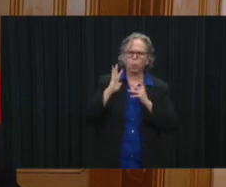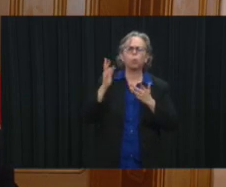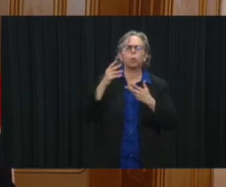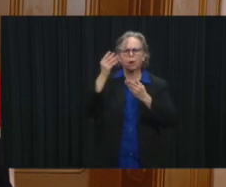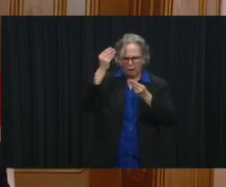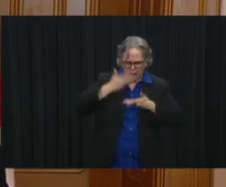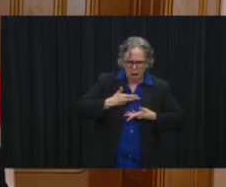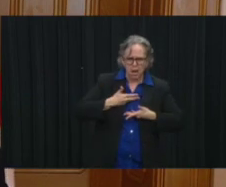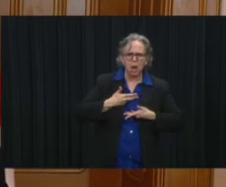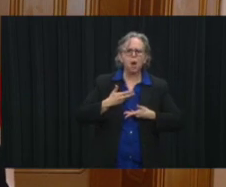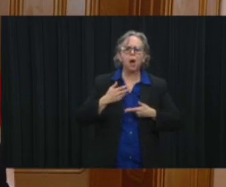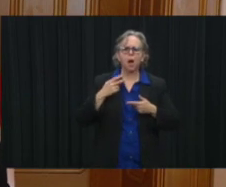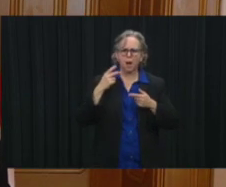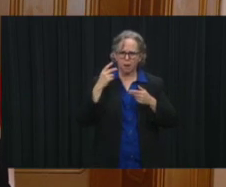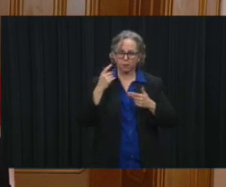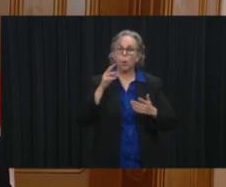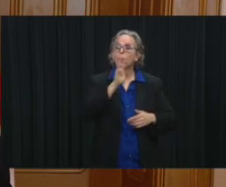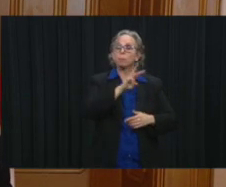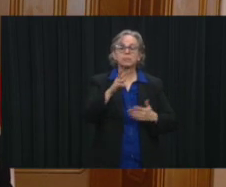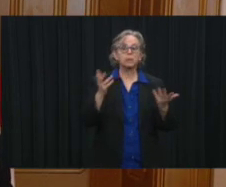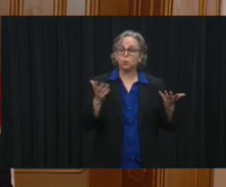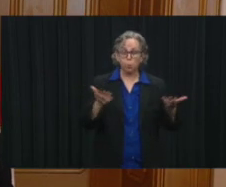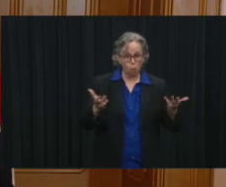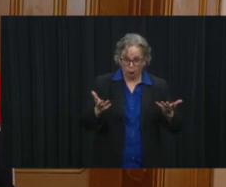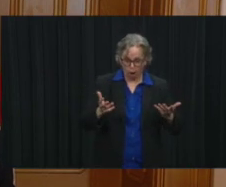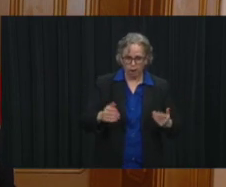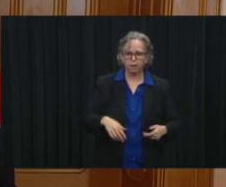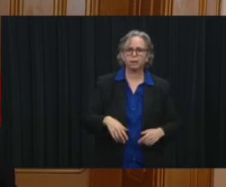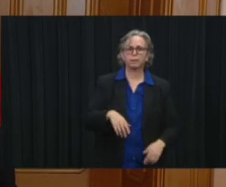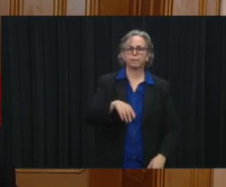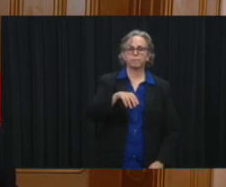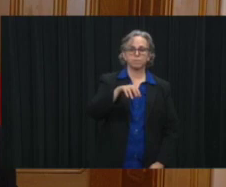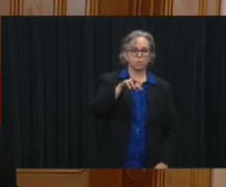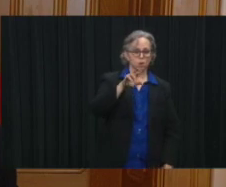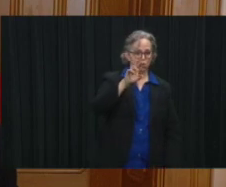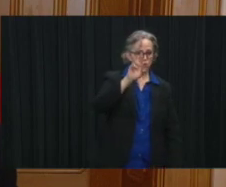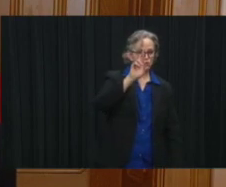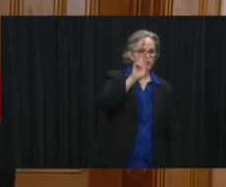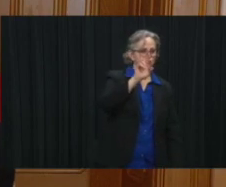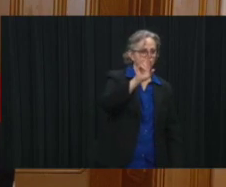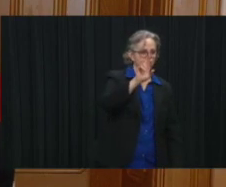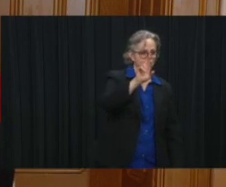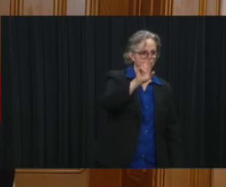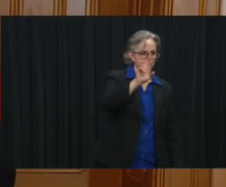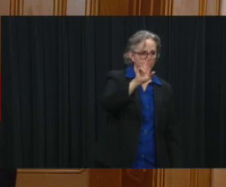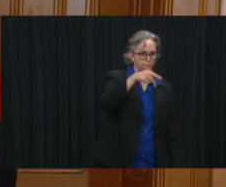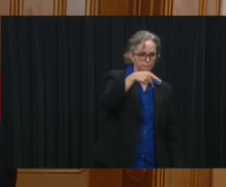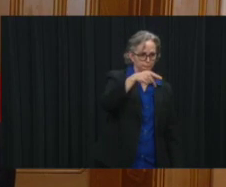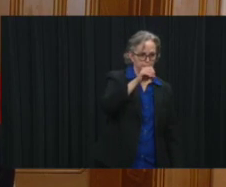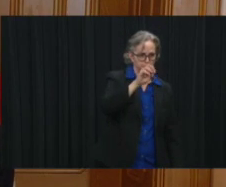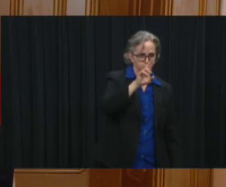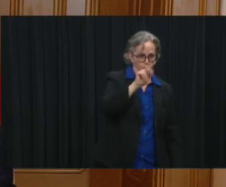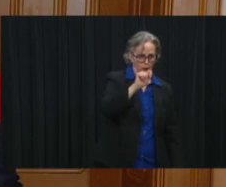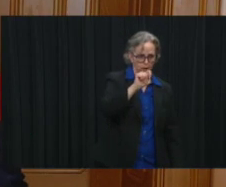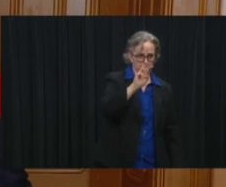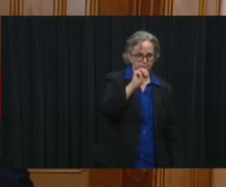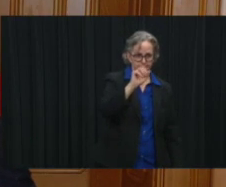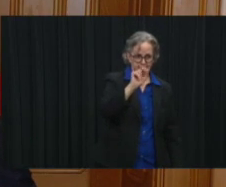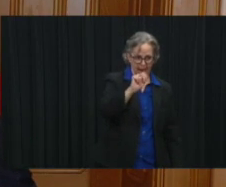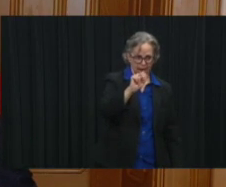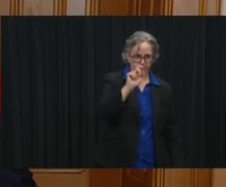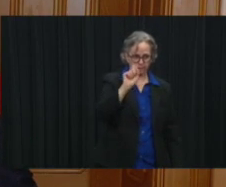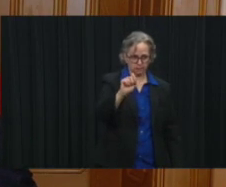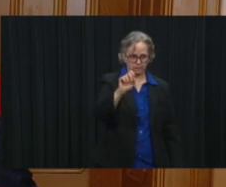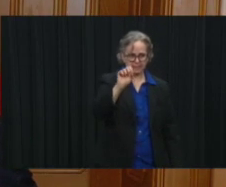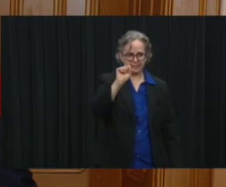individuals also eligible to use the IRS free file program if they get a check. So you can